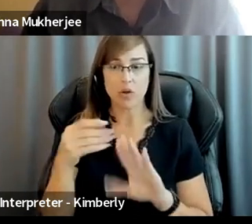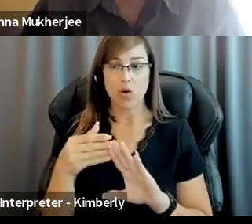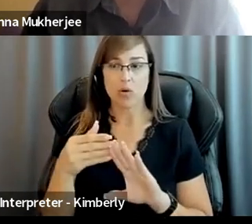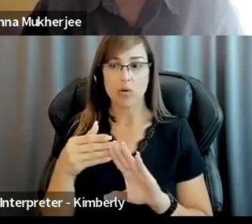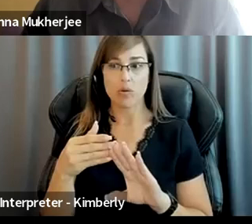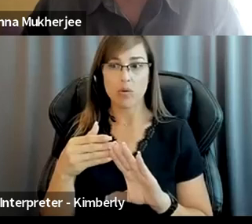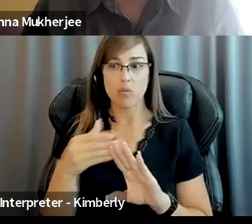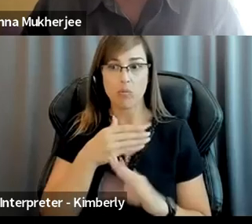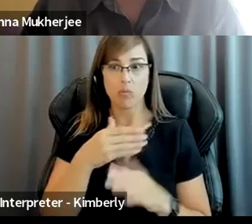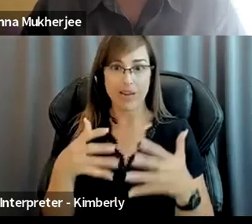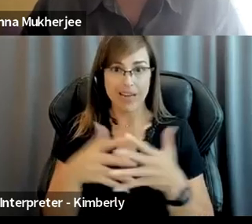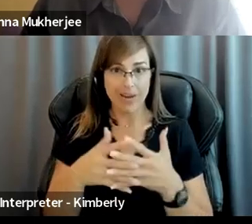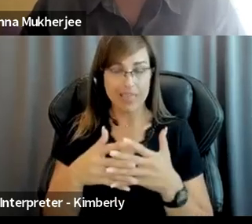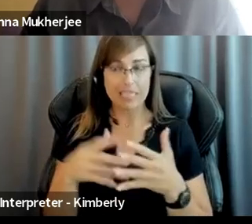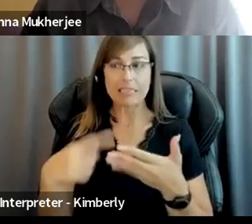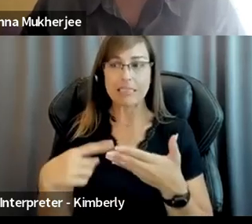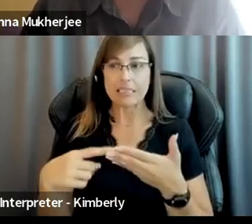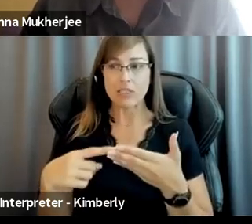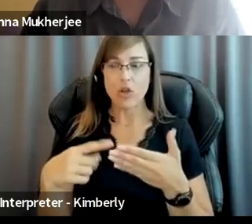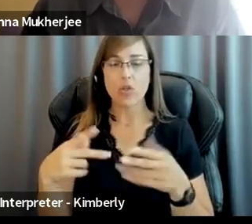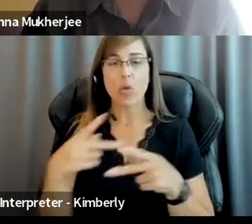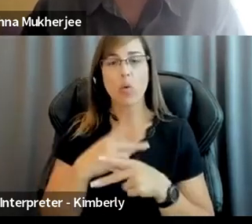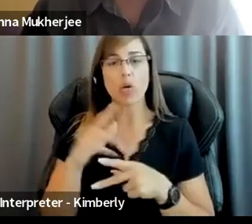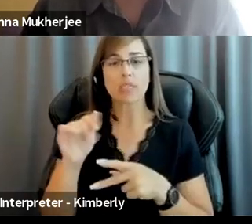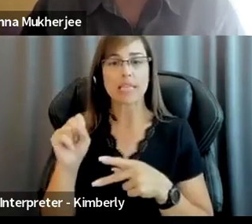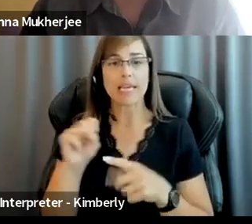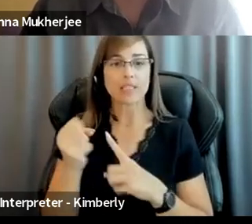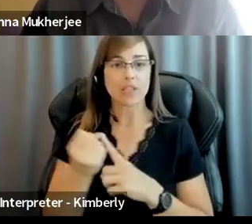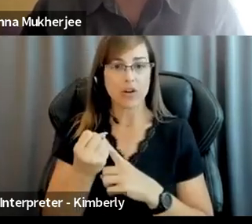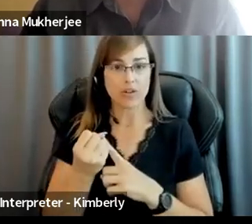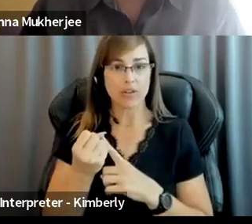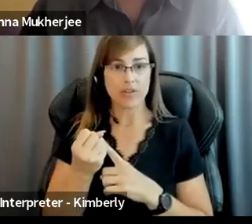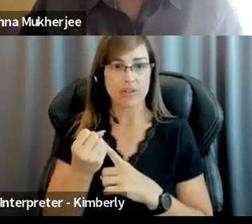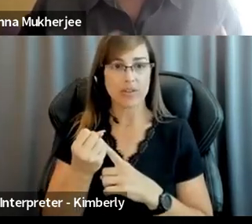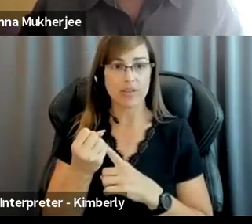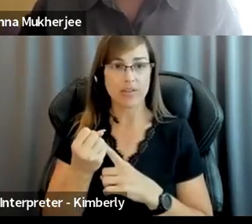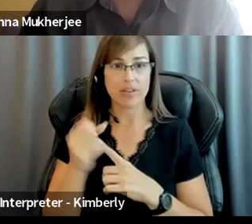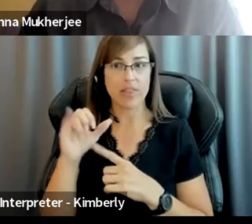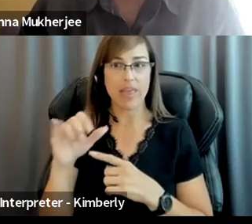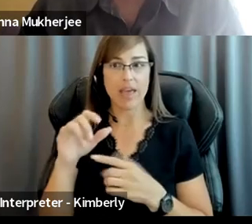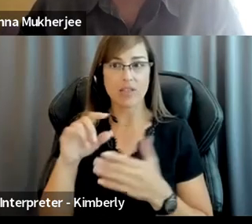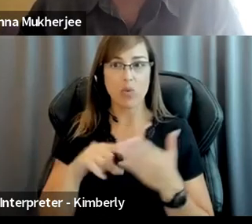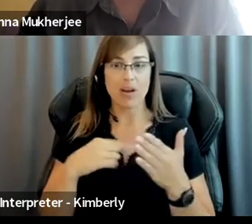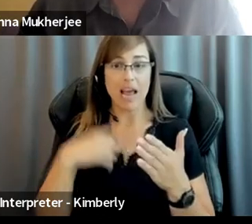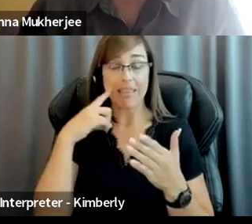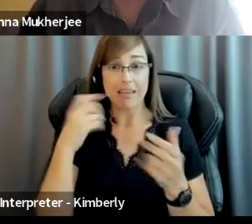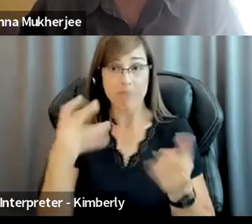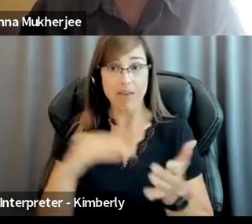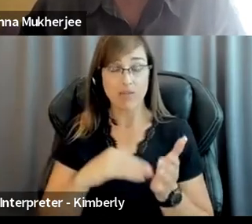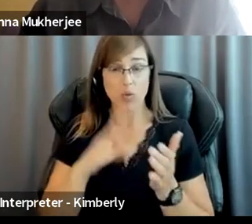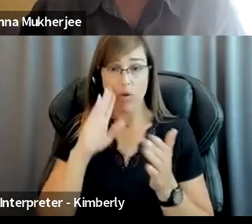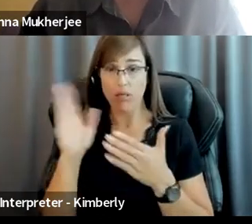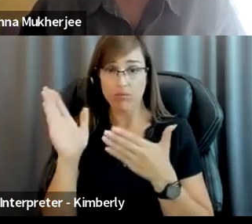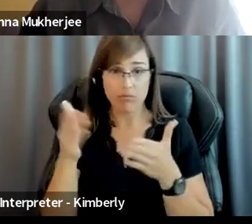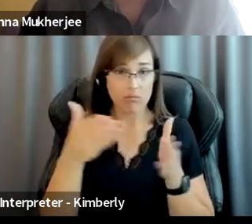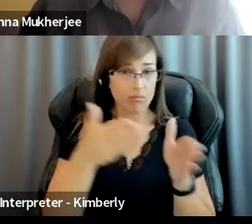is kind of discussing, right, the worst case scenario. That's kind of what I think a lot of providers will gravitate